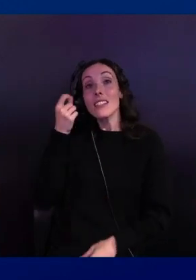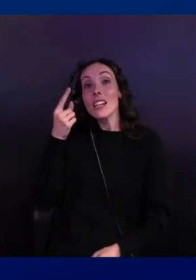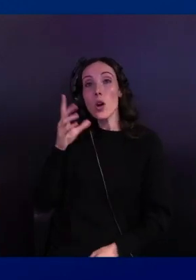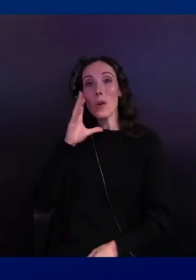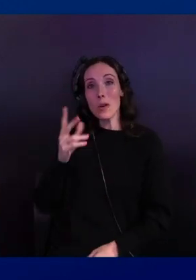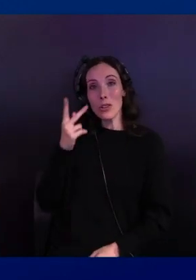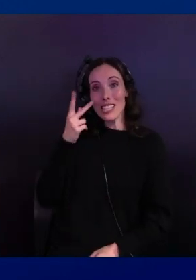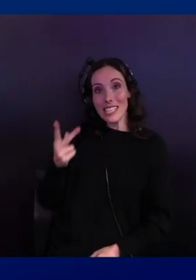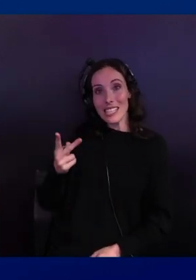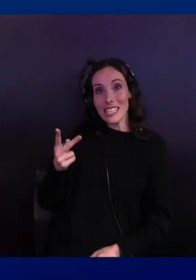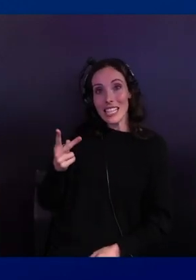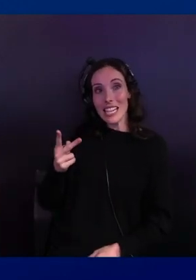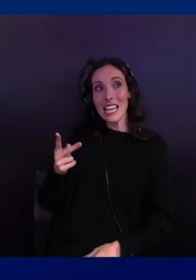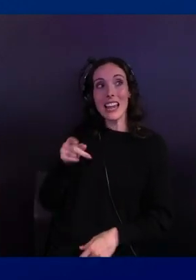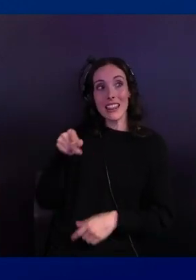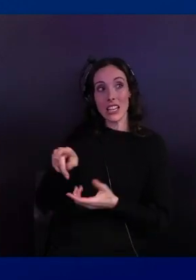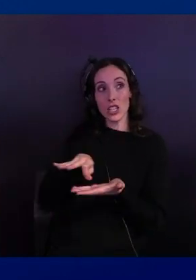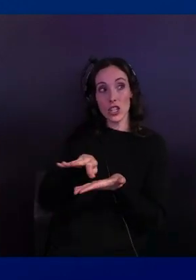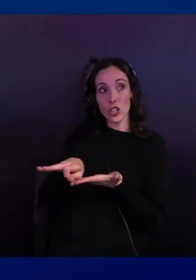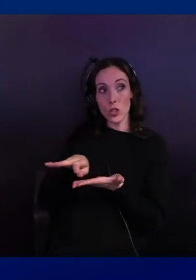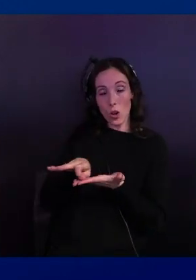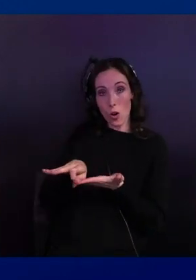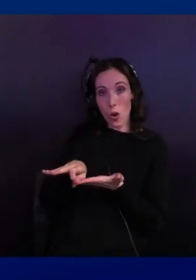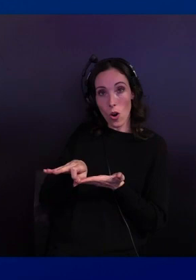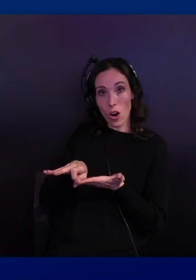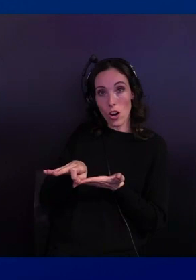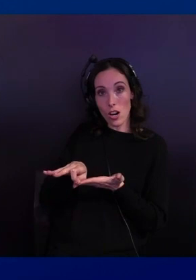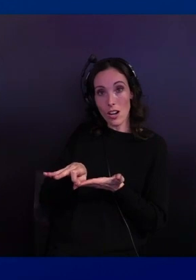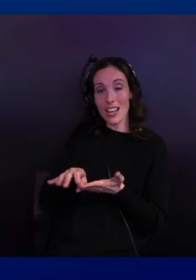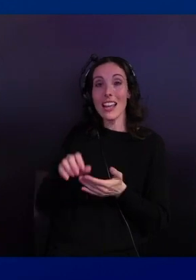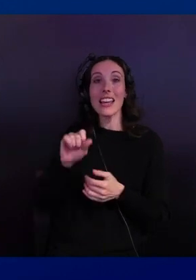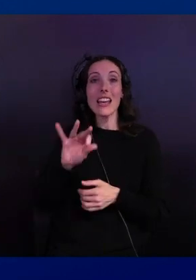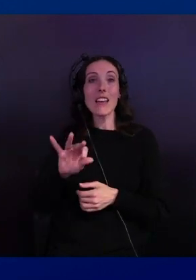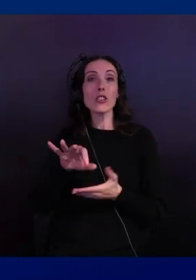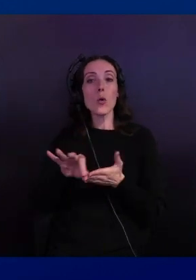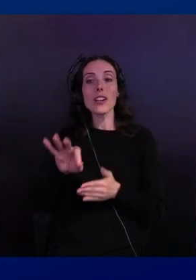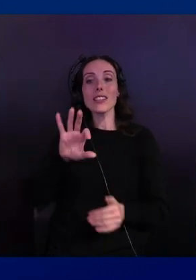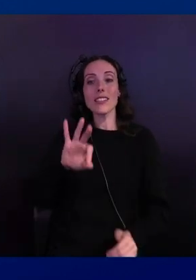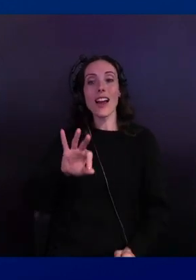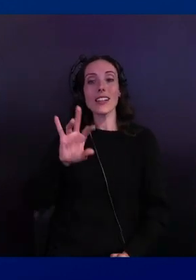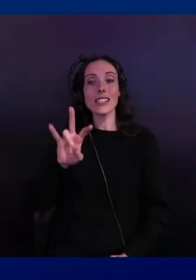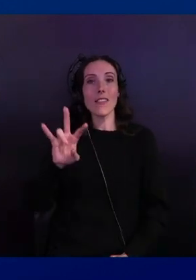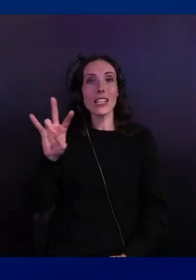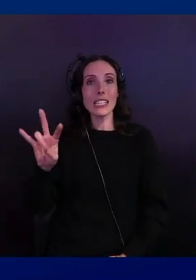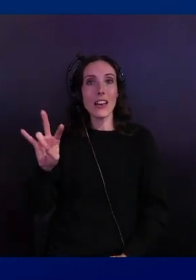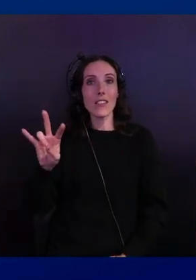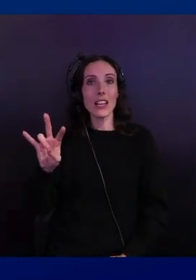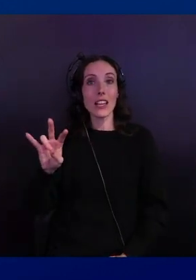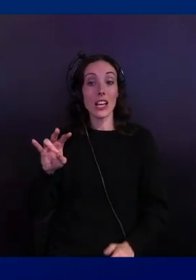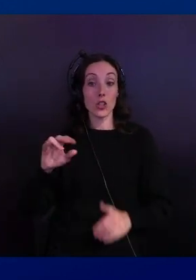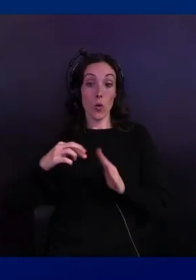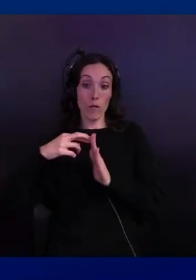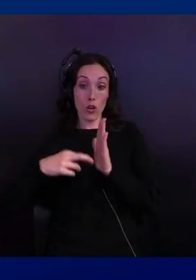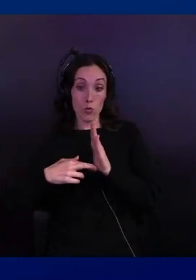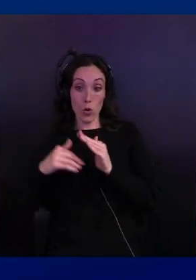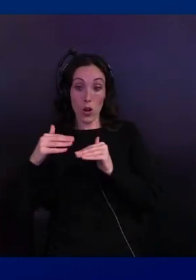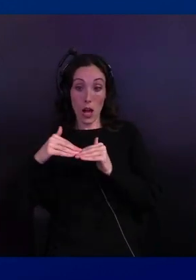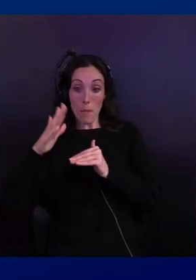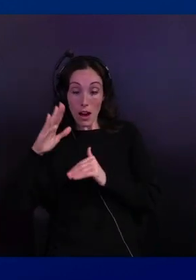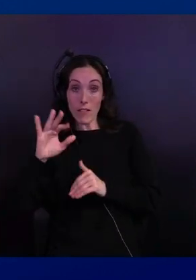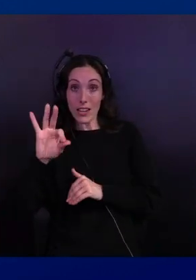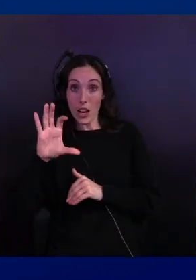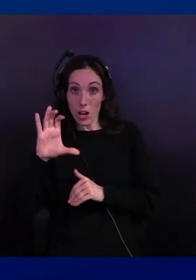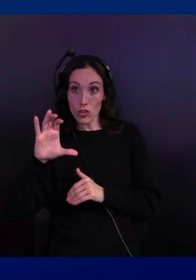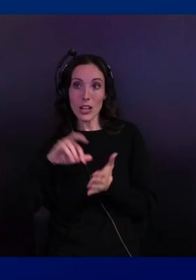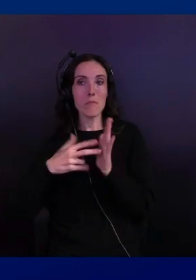Amazon product at a score. You can look at it. Its score is 977. We put a rule about anything above 900. We wanted to deny. That's the